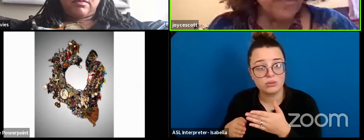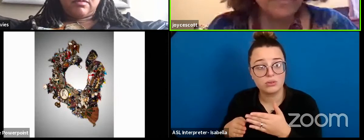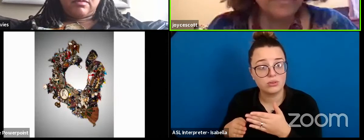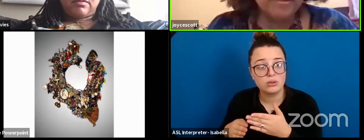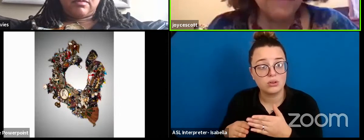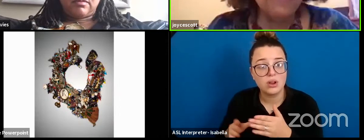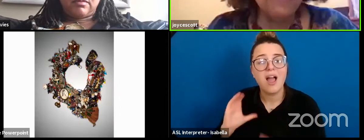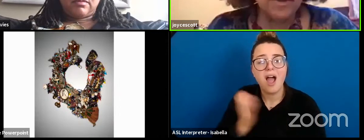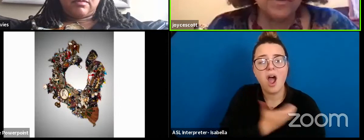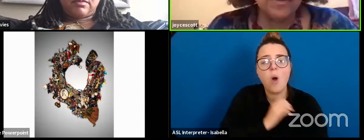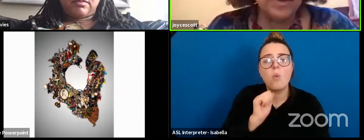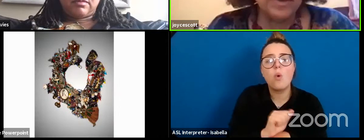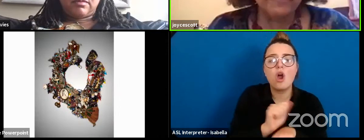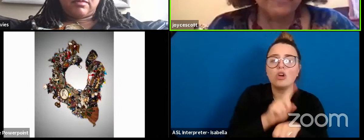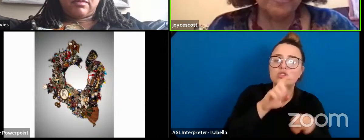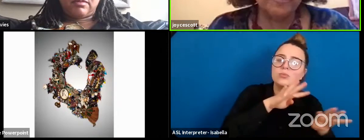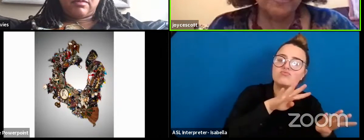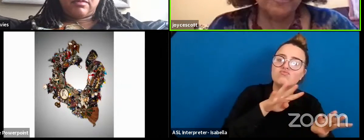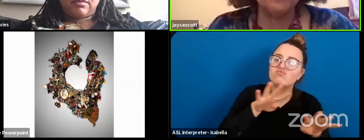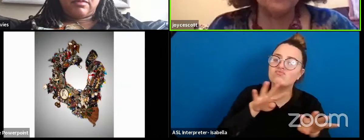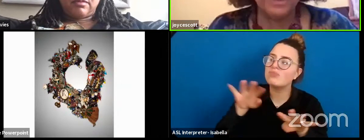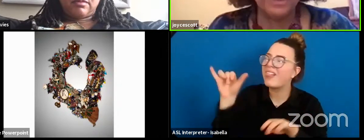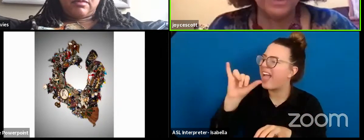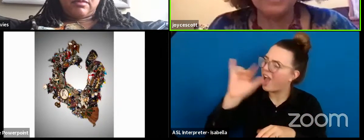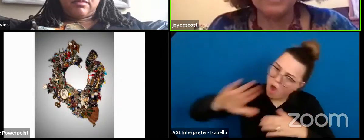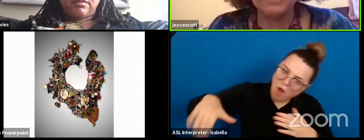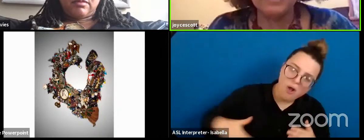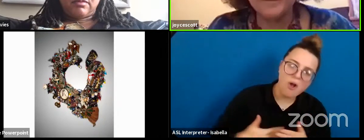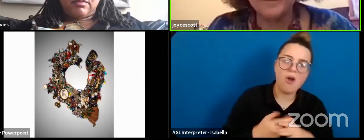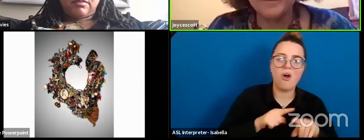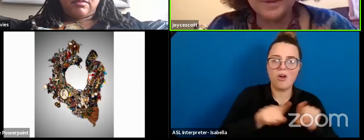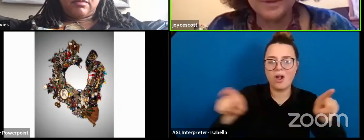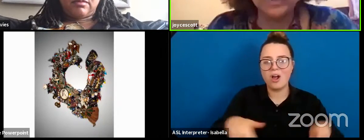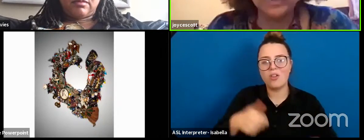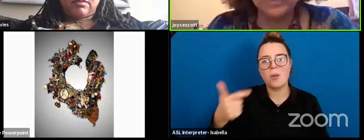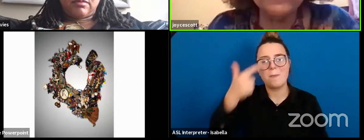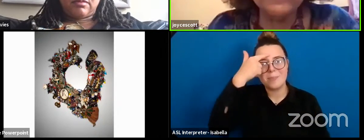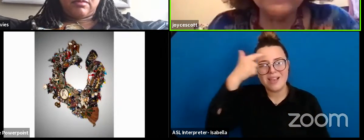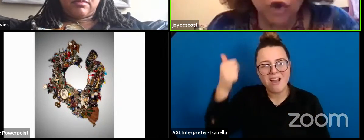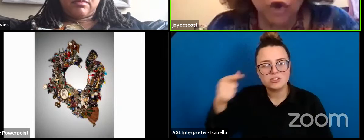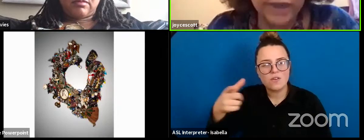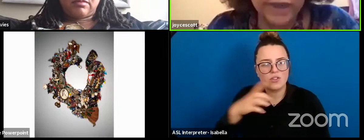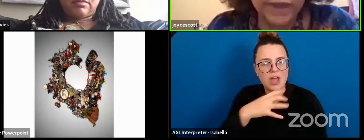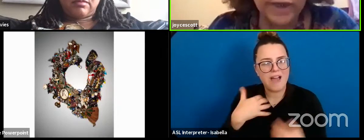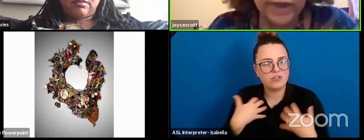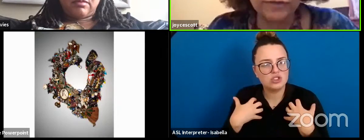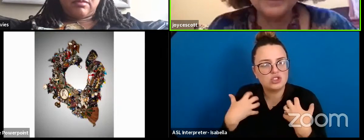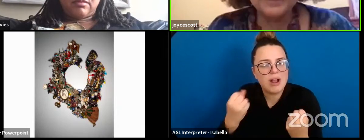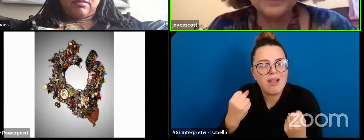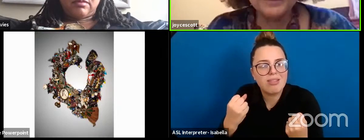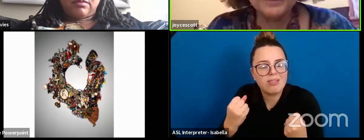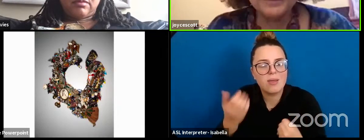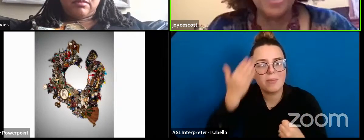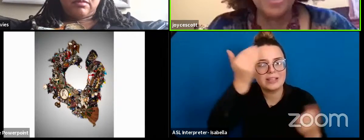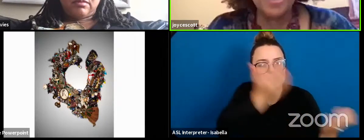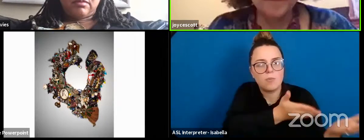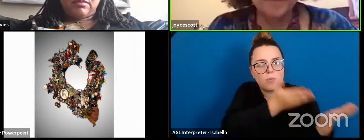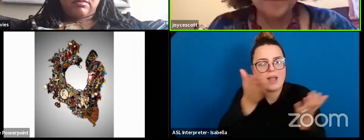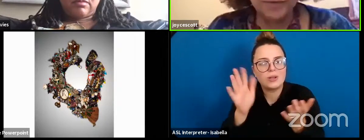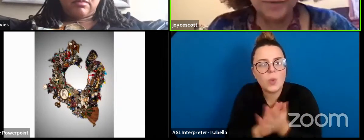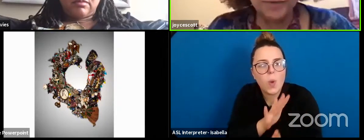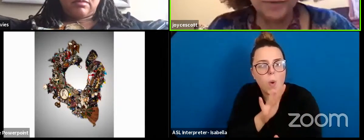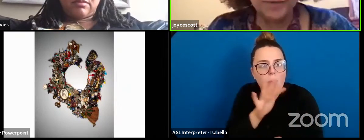Our work should be viewed like everybody else because of the strength, because of the glory it brings. I